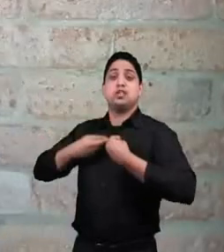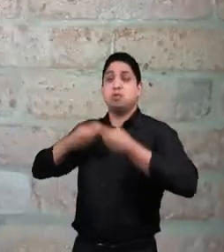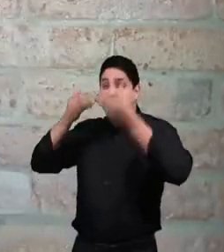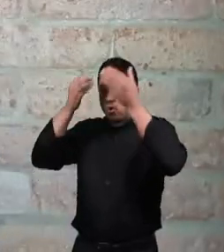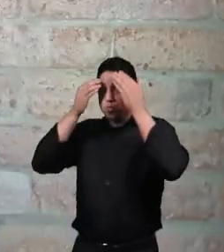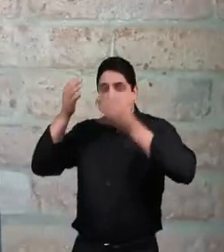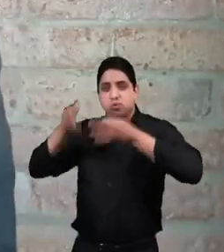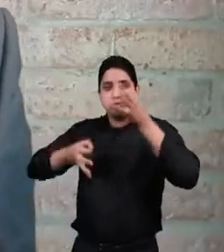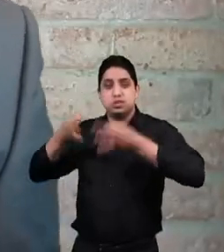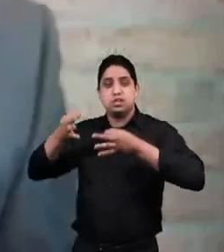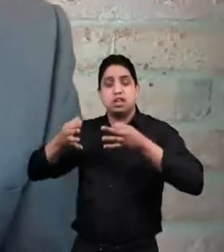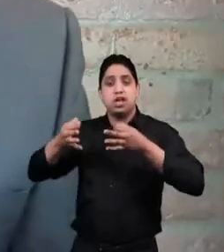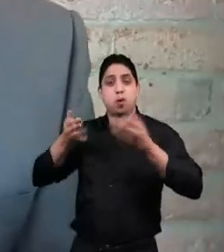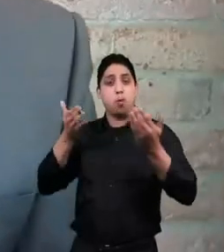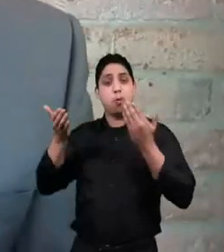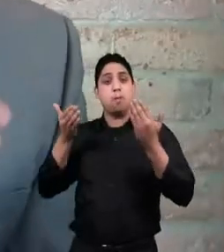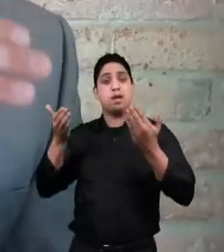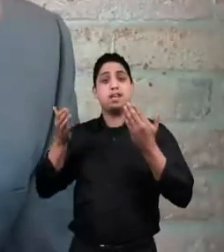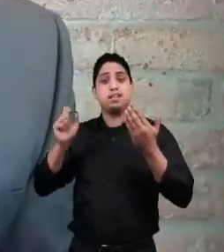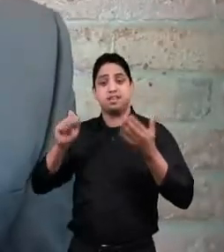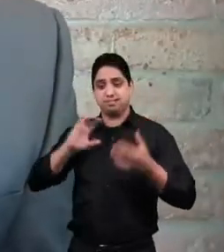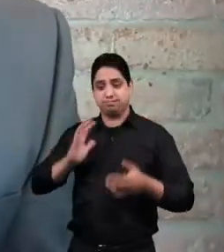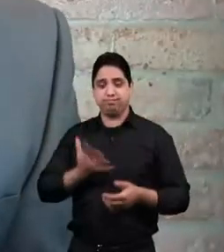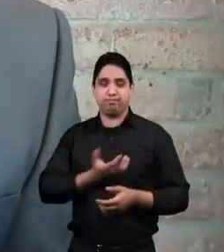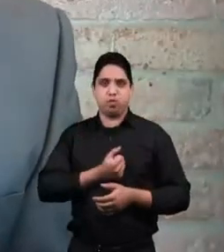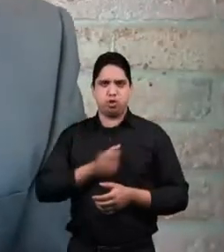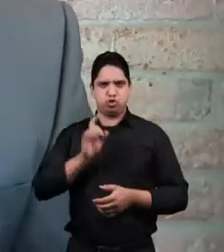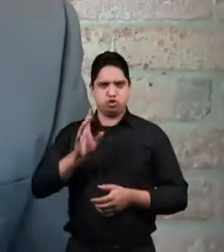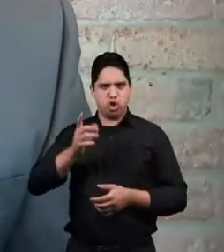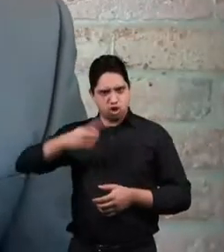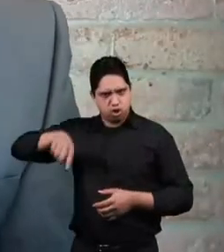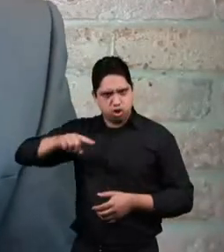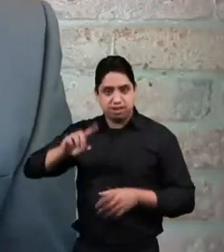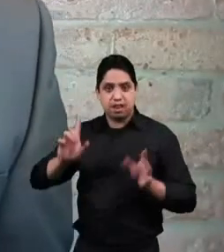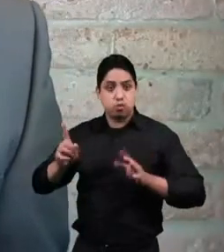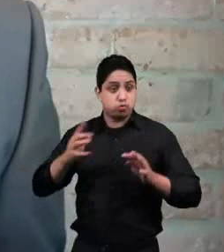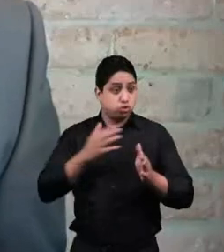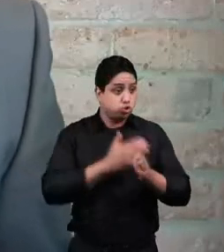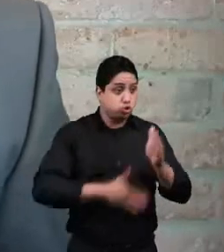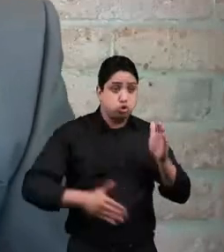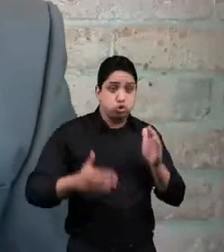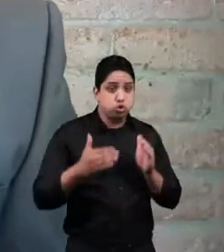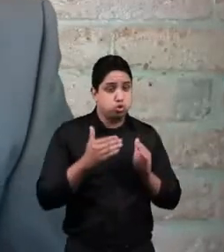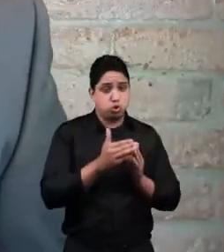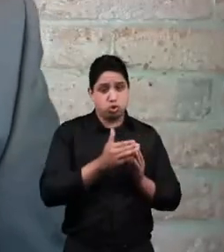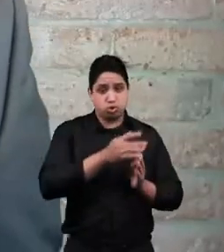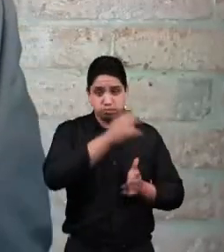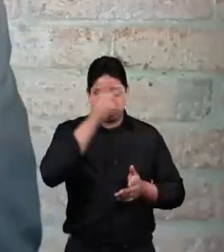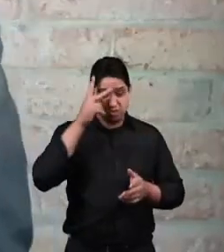judge the crown of life. And the word says that not us,